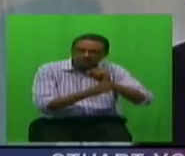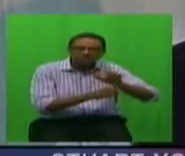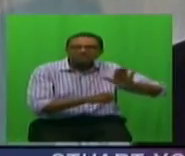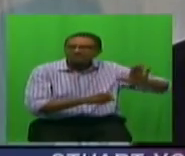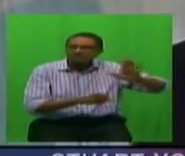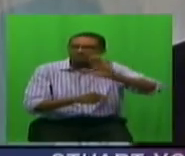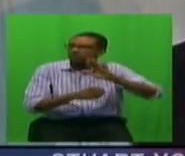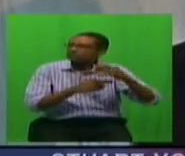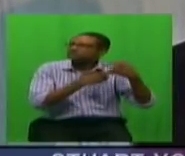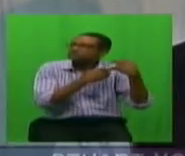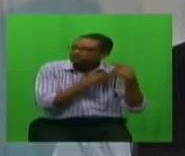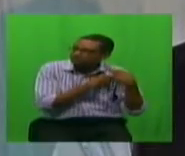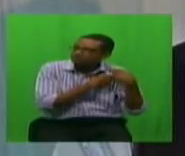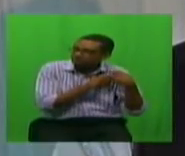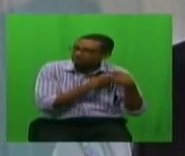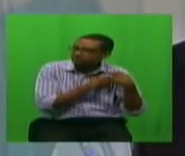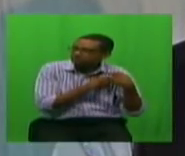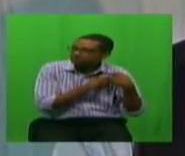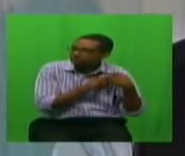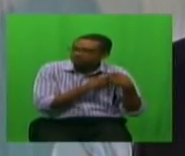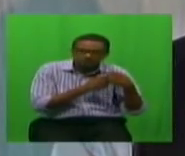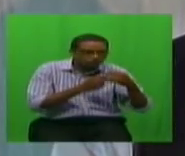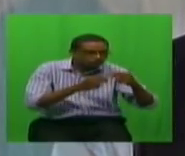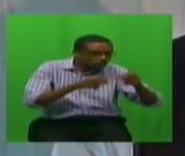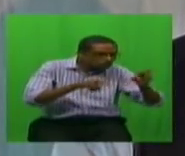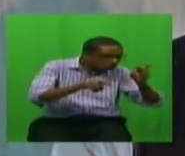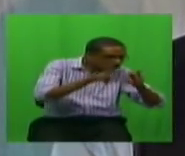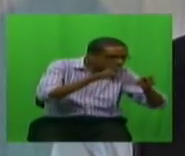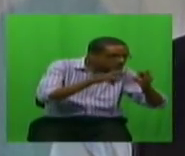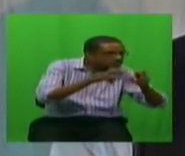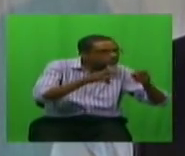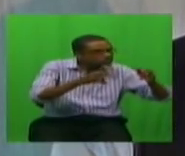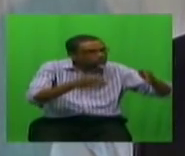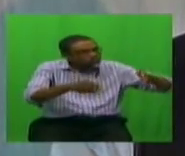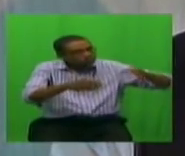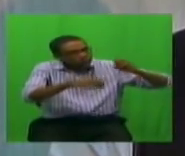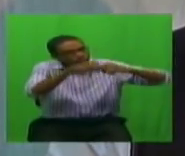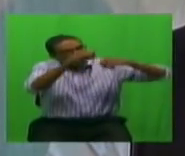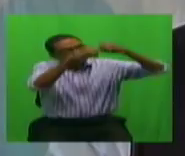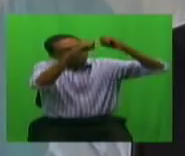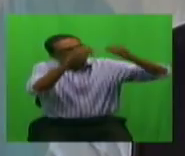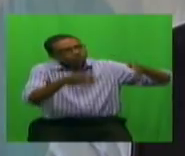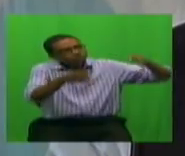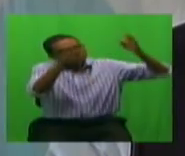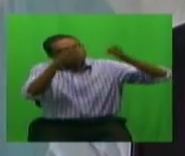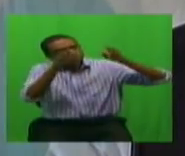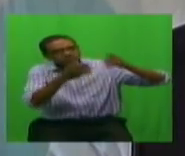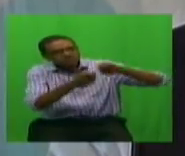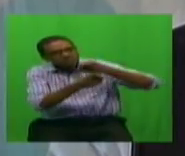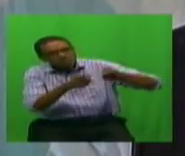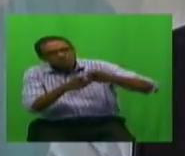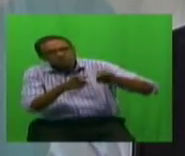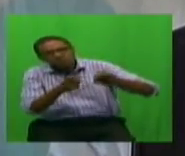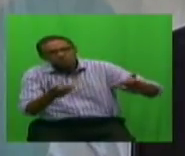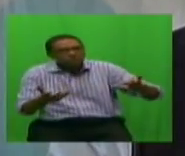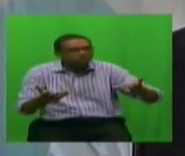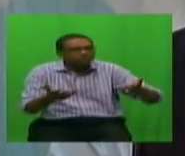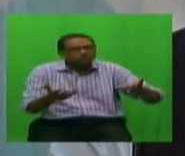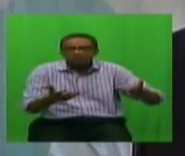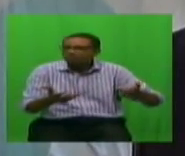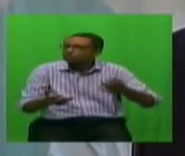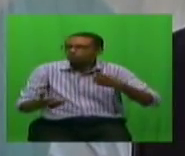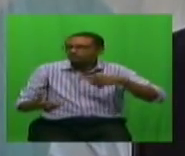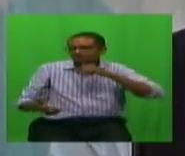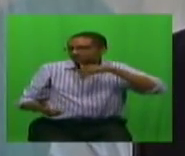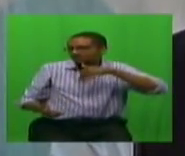is, have been looking at damaged infrastructure, etc. We still don't have a price. The truth is a tally. It's a running